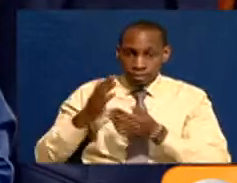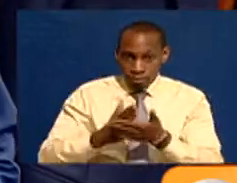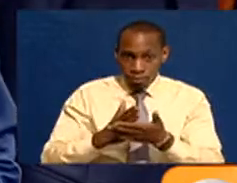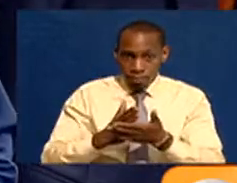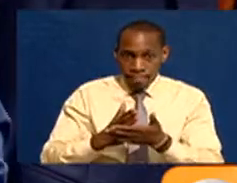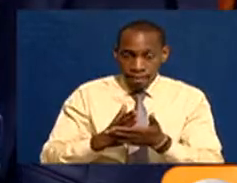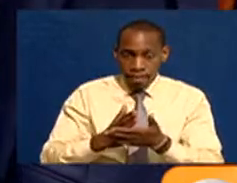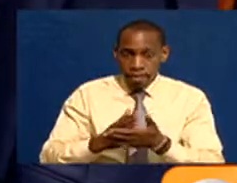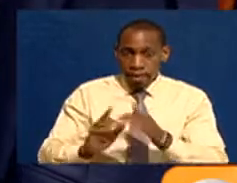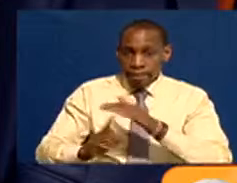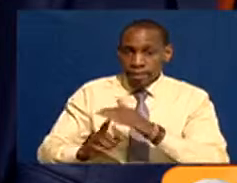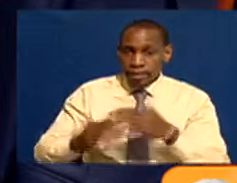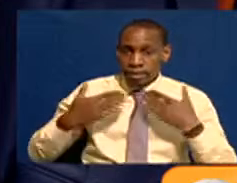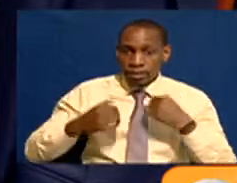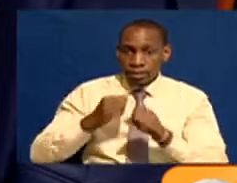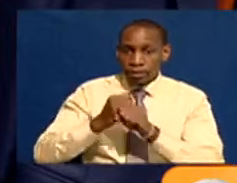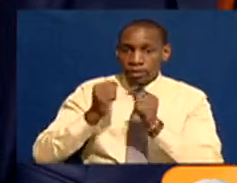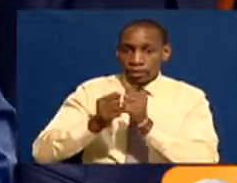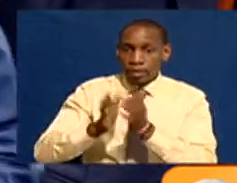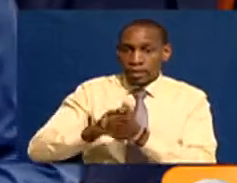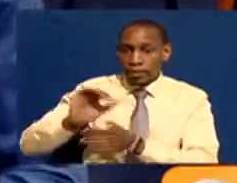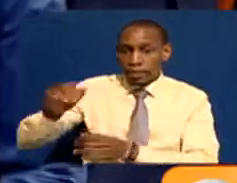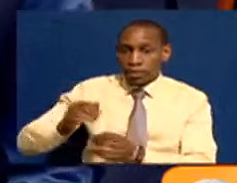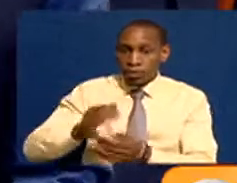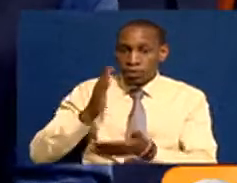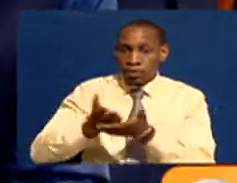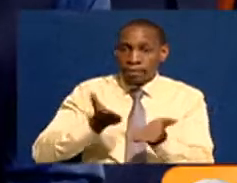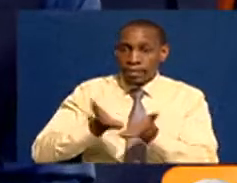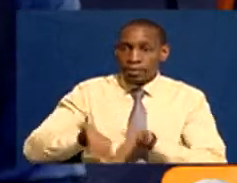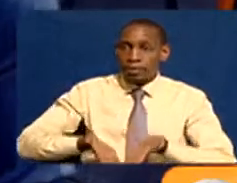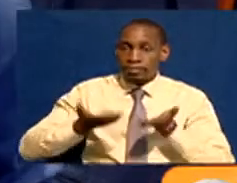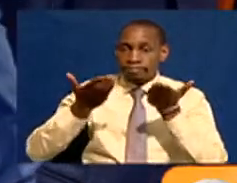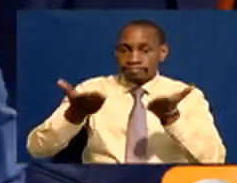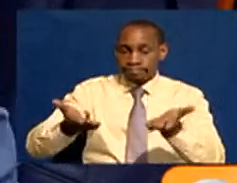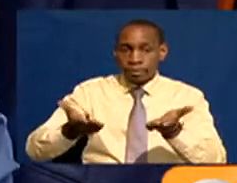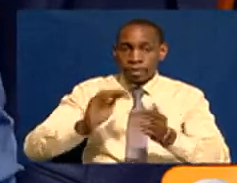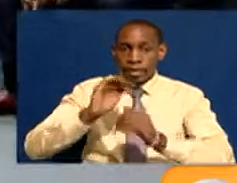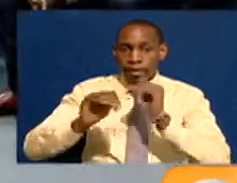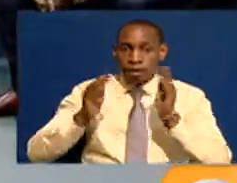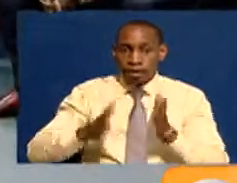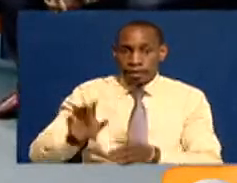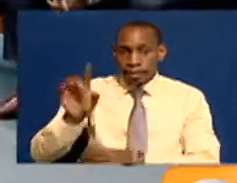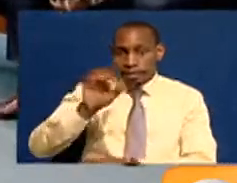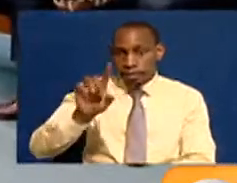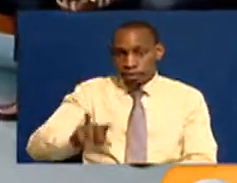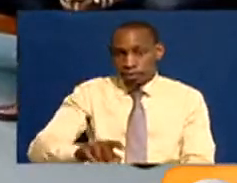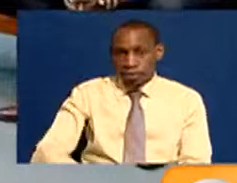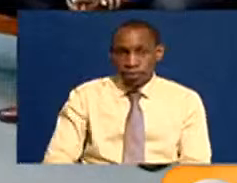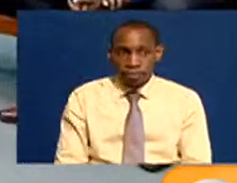does the Ministry of Health work with counties to ensure services delivery for all Kenyans?